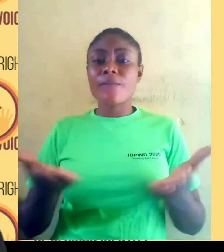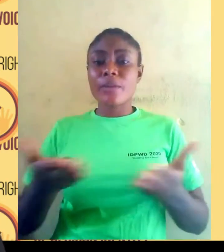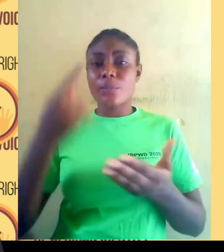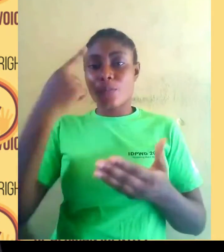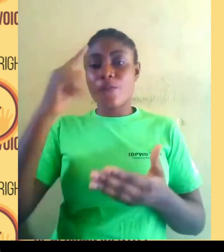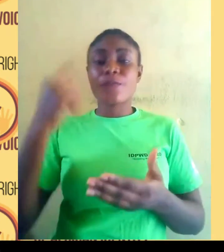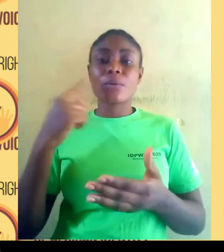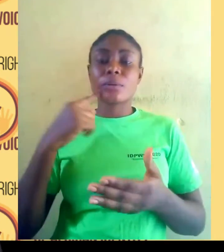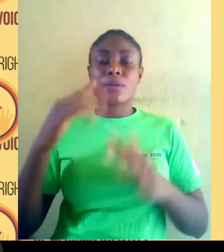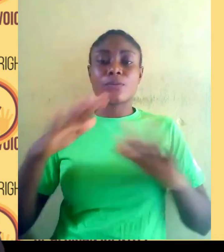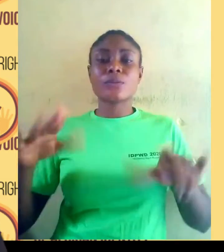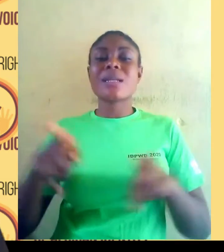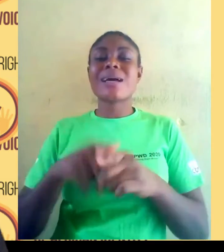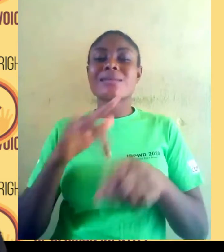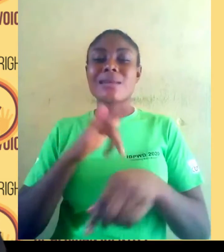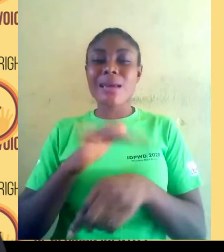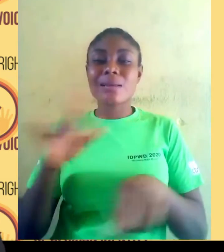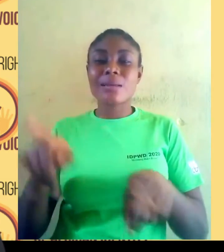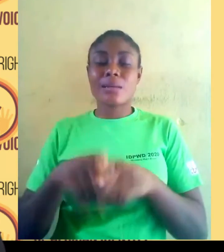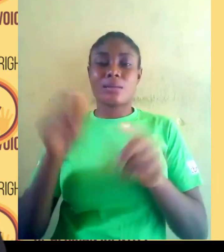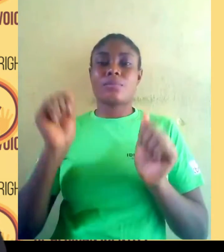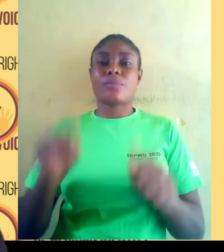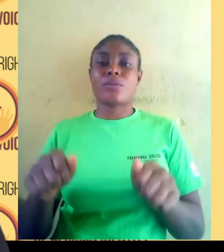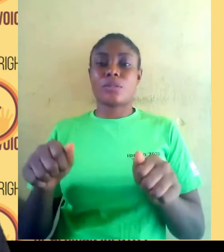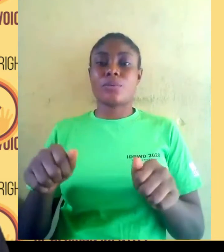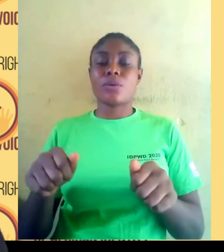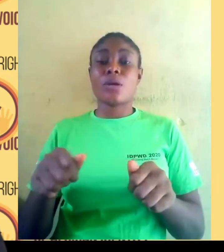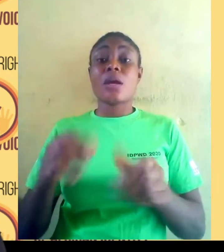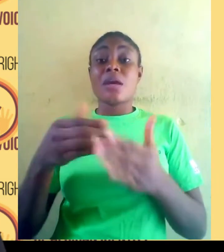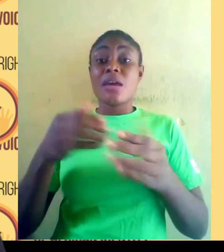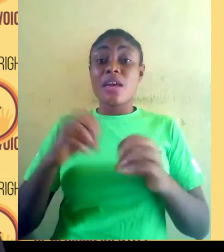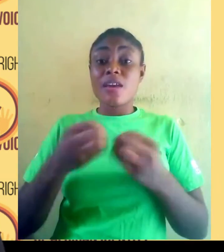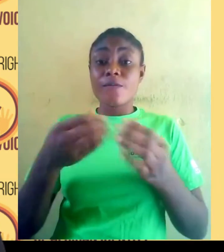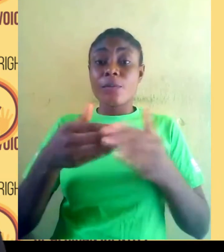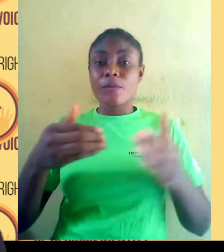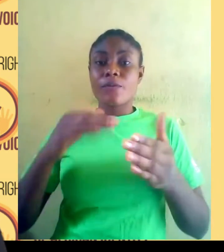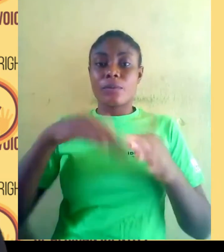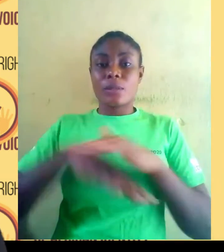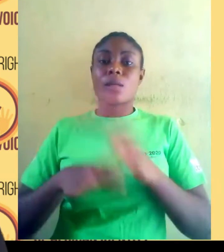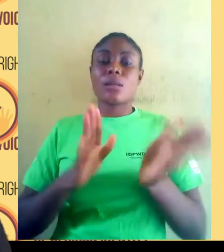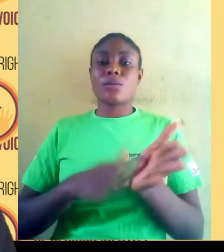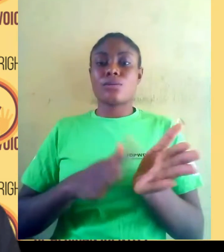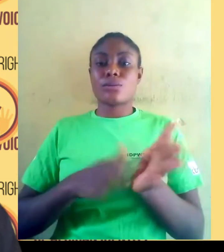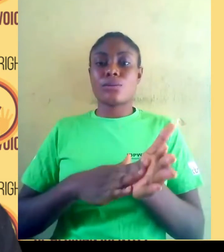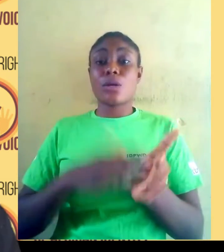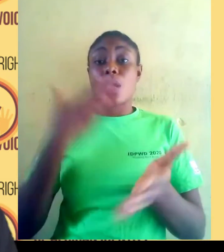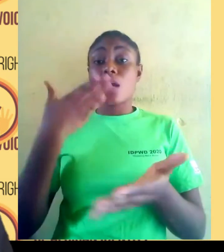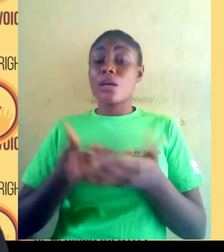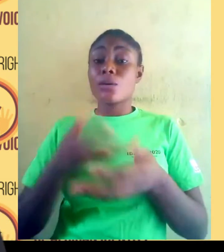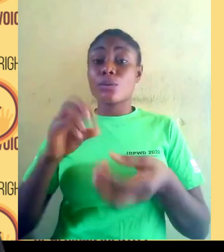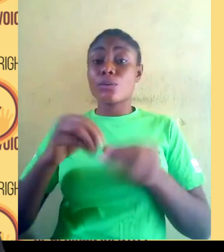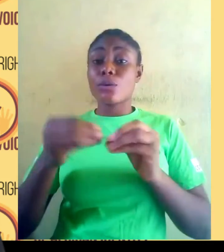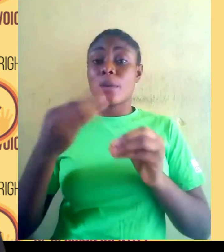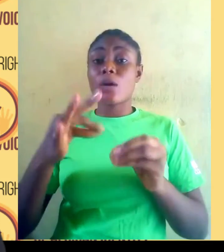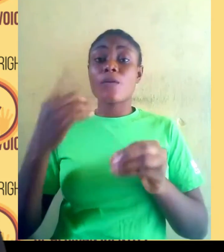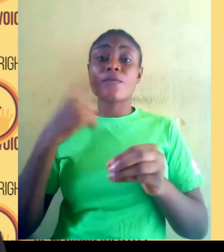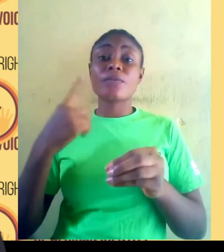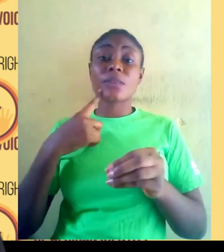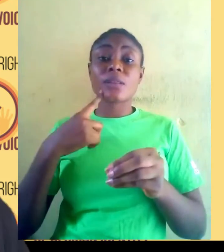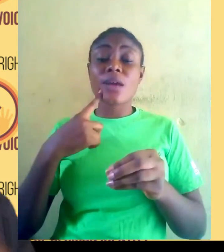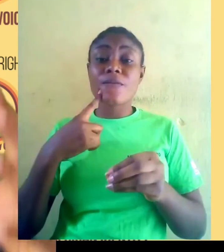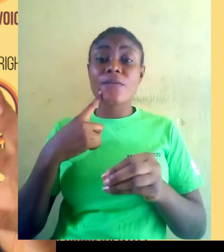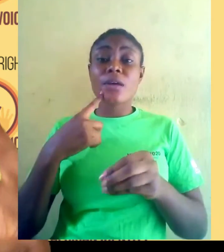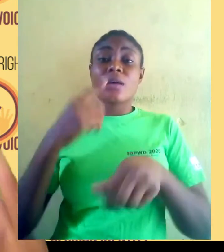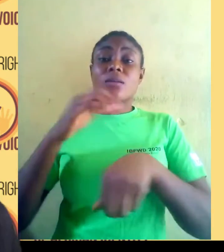children as early as possible, even before they get to school. A good amount of deaf literacy